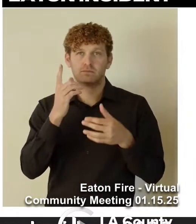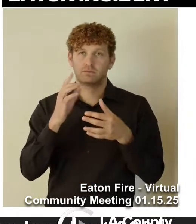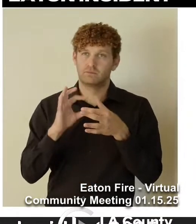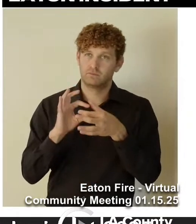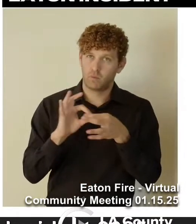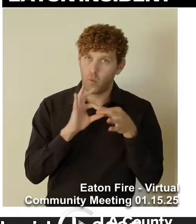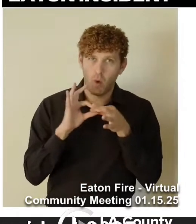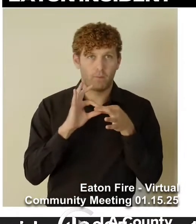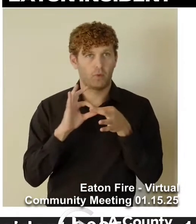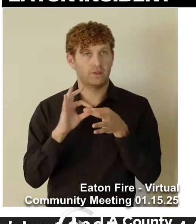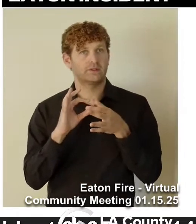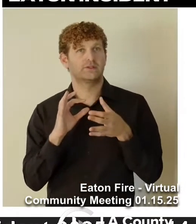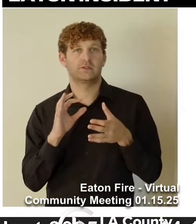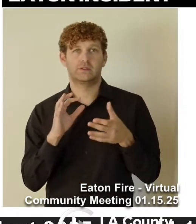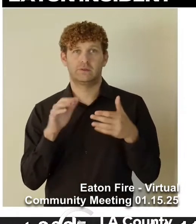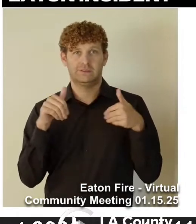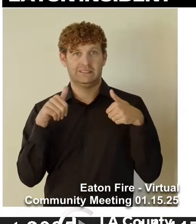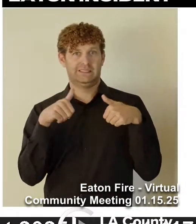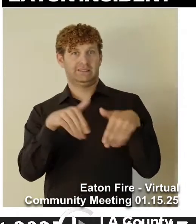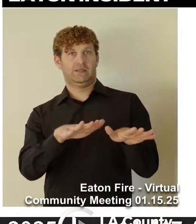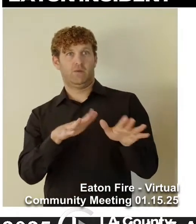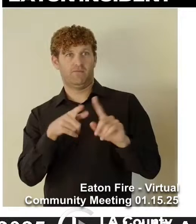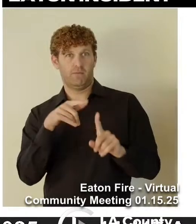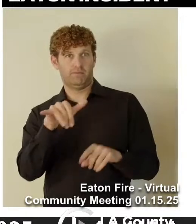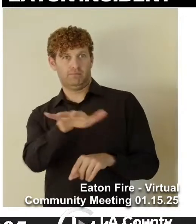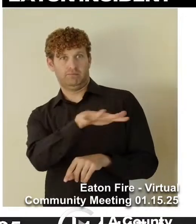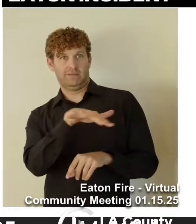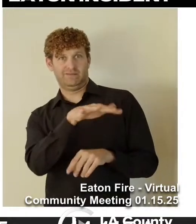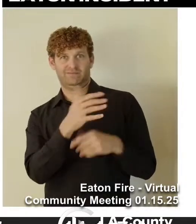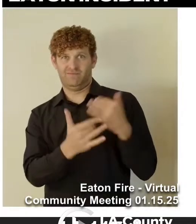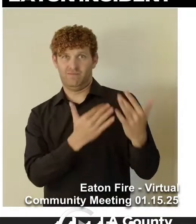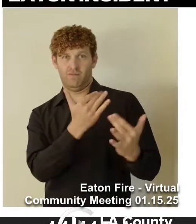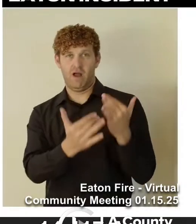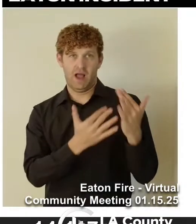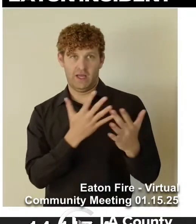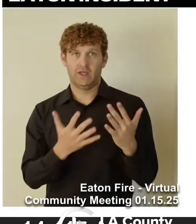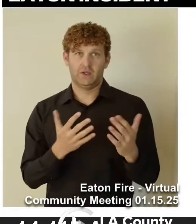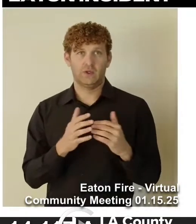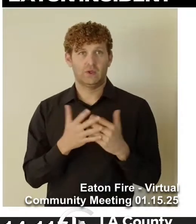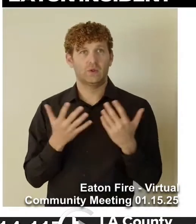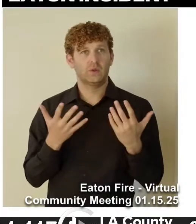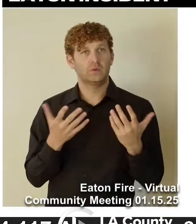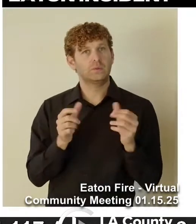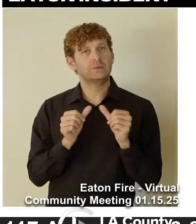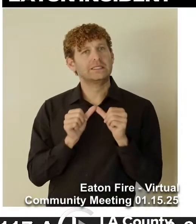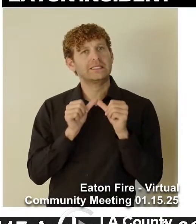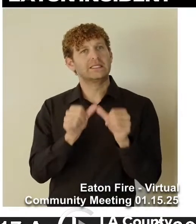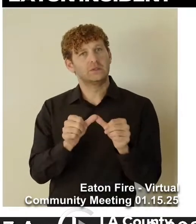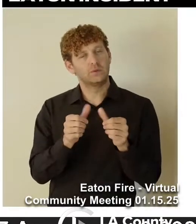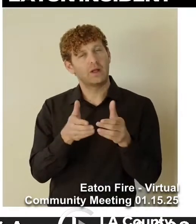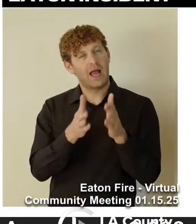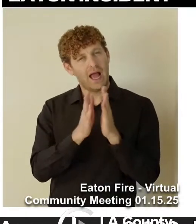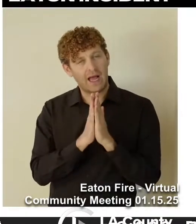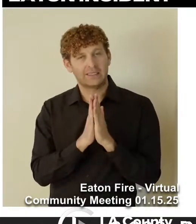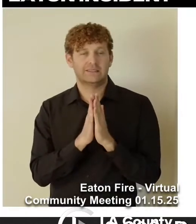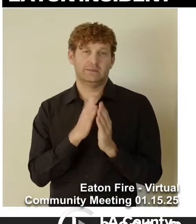the affected areas. It's helping tremendously. We continue to ask for your